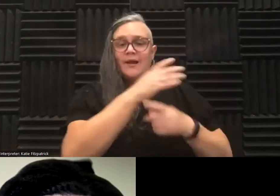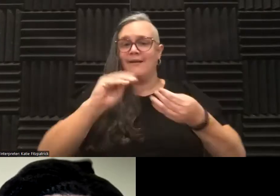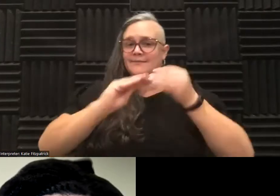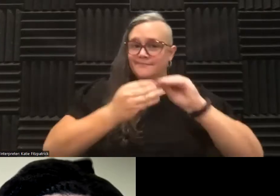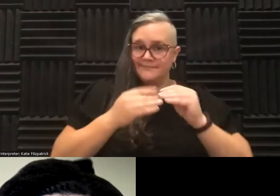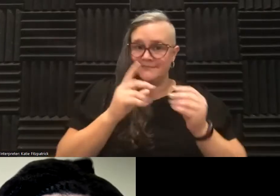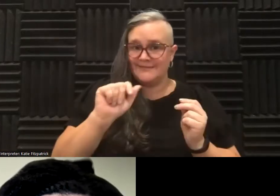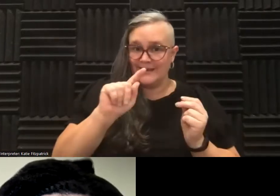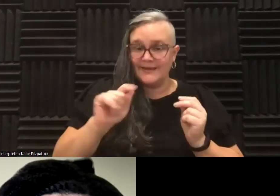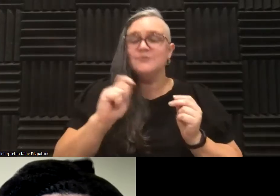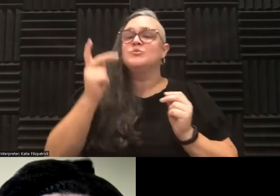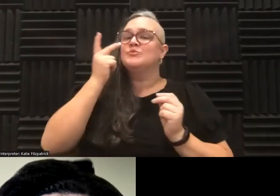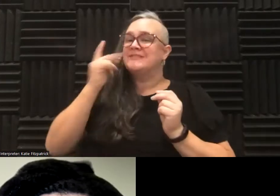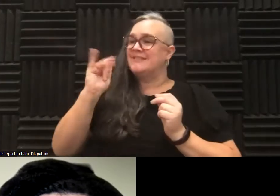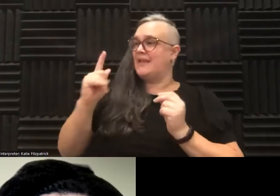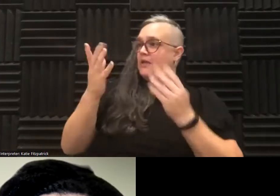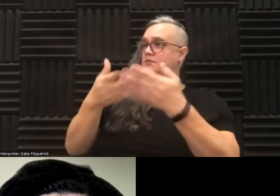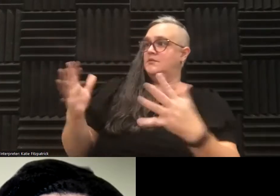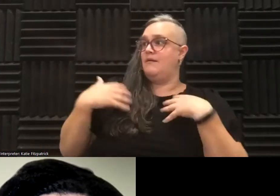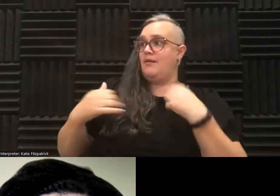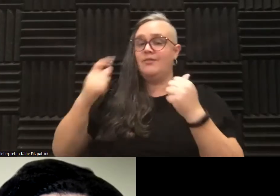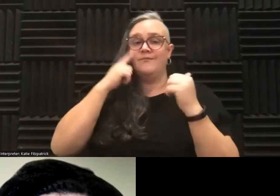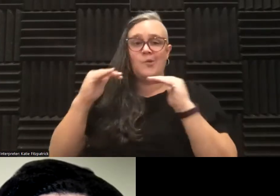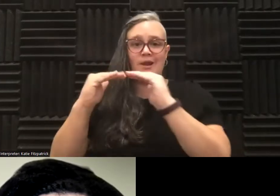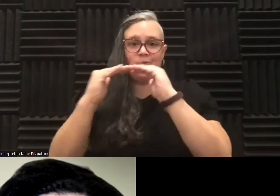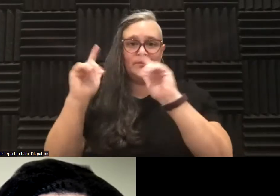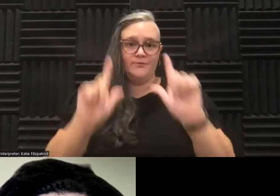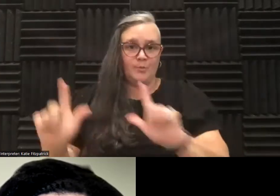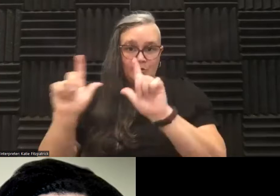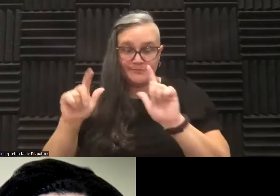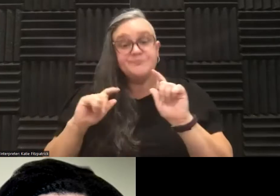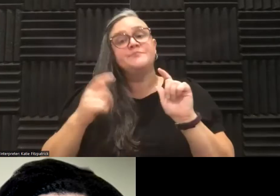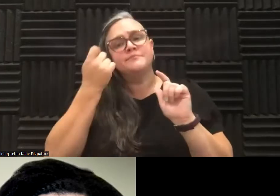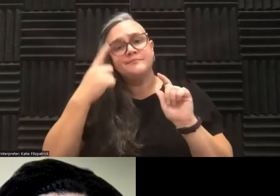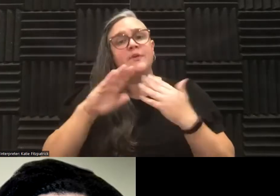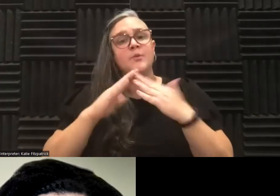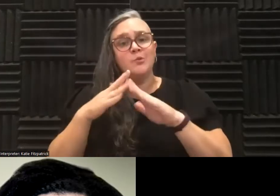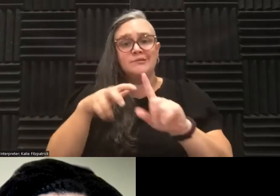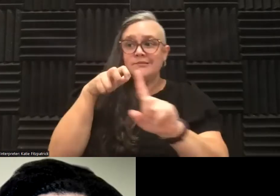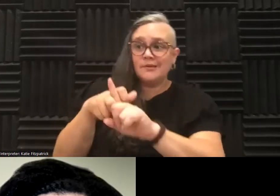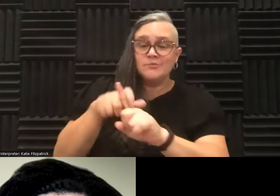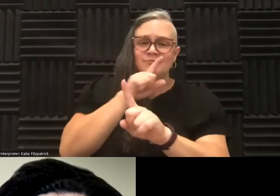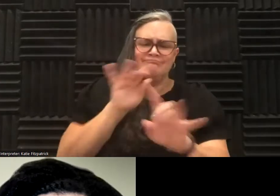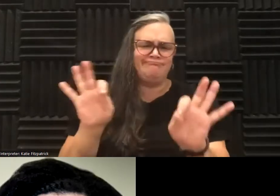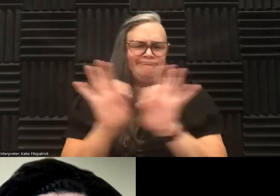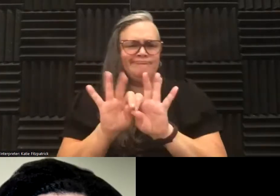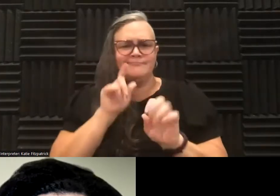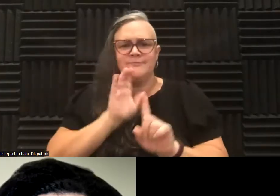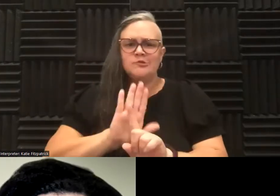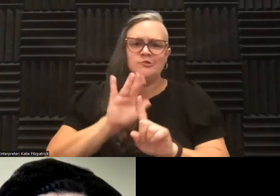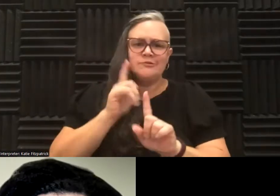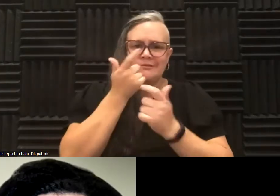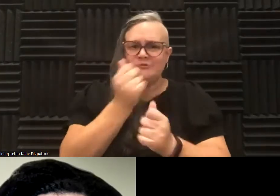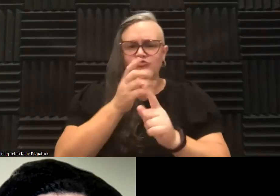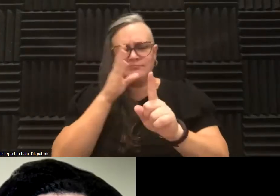lens. Community engagement and service are core to Ms. Calloway's interests. She